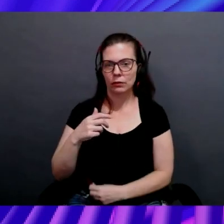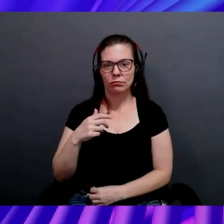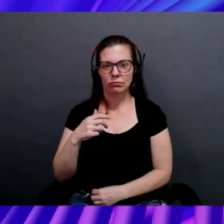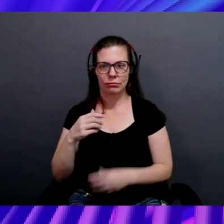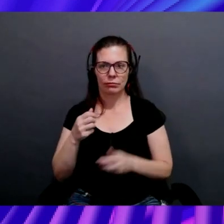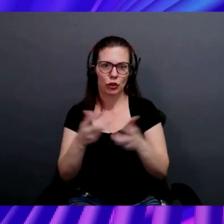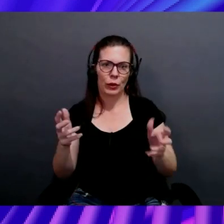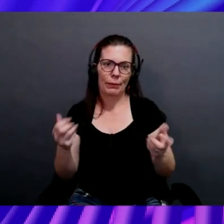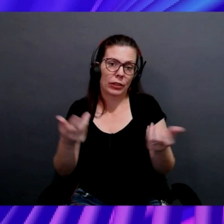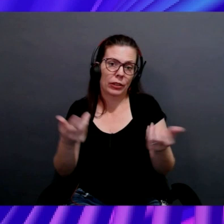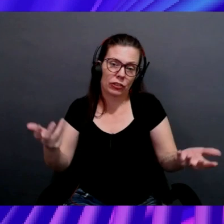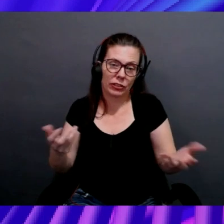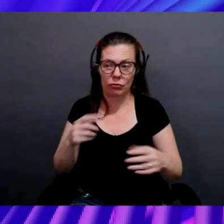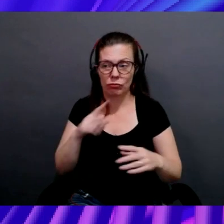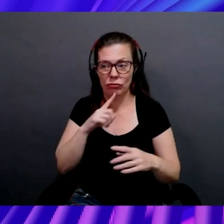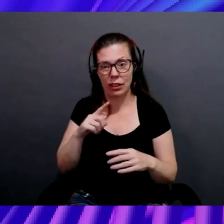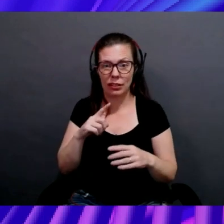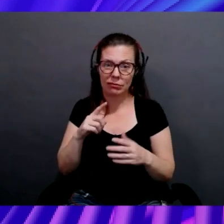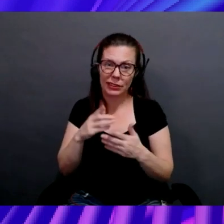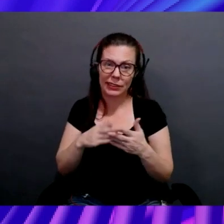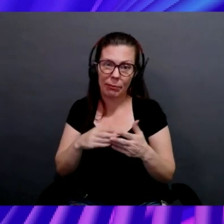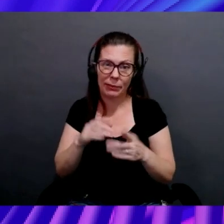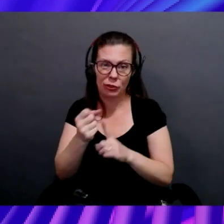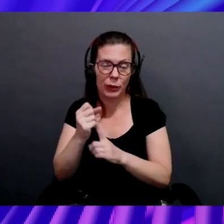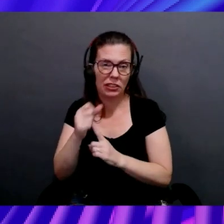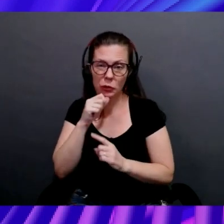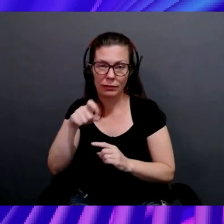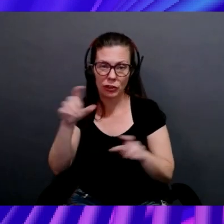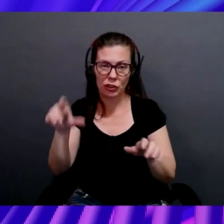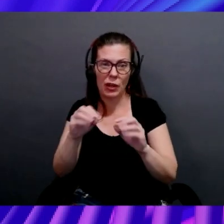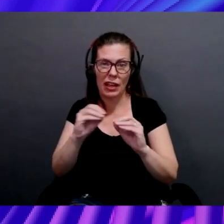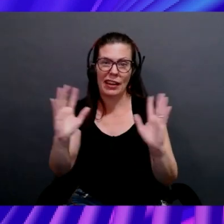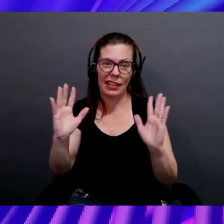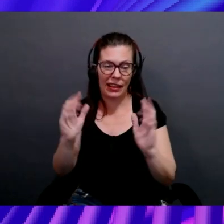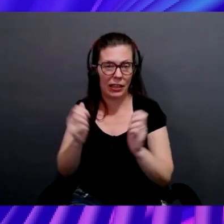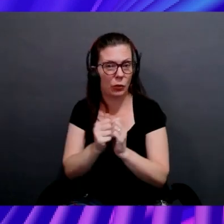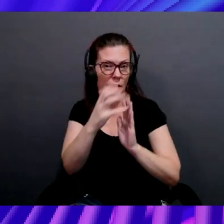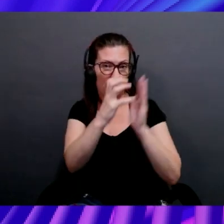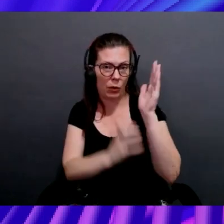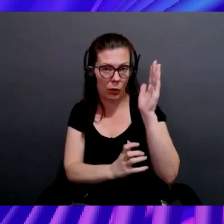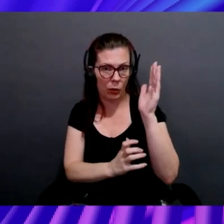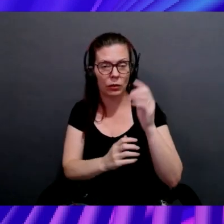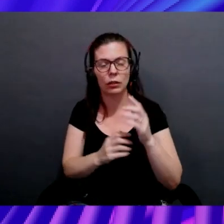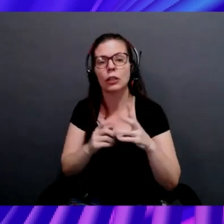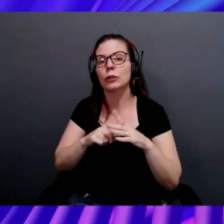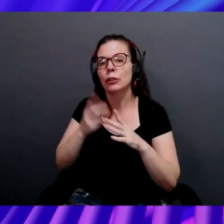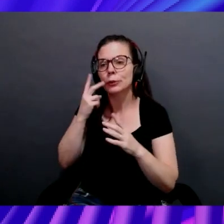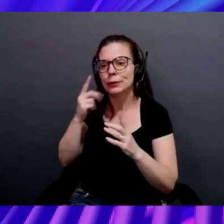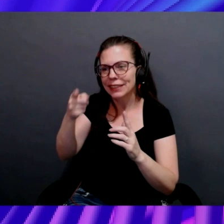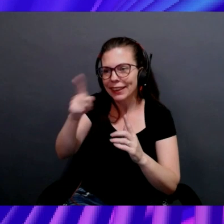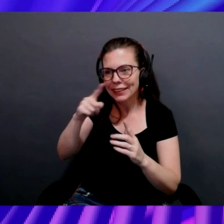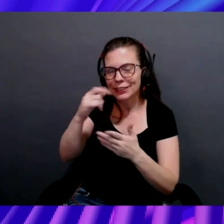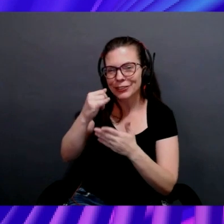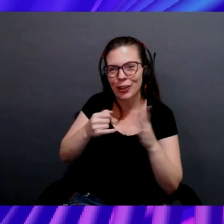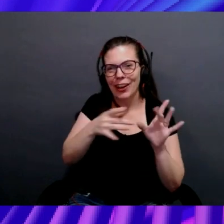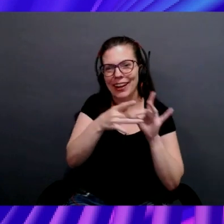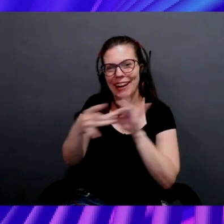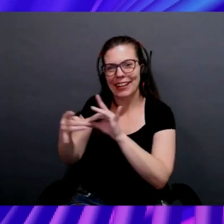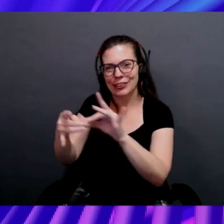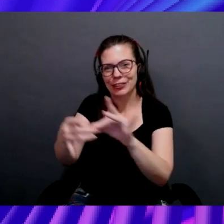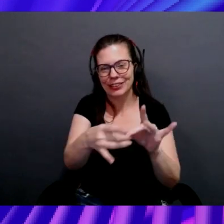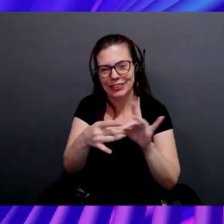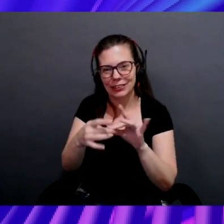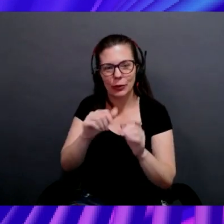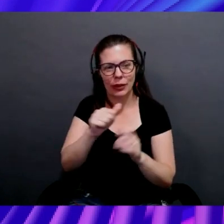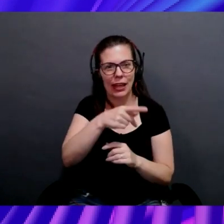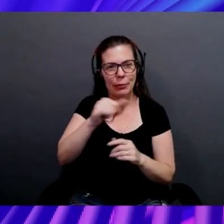some cases even anything in the code, you're going to start to see a view that looks a little bit like this, where we're drawing these connections between API gateways,